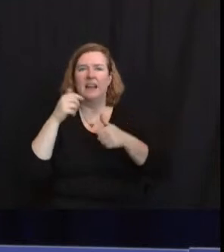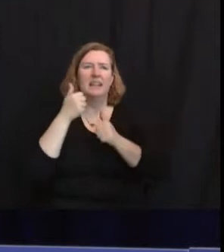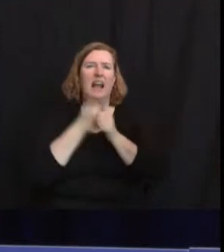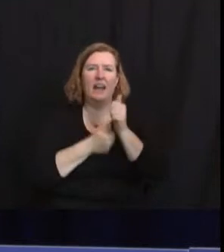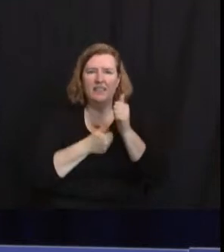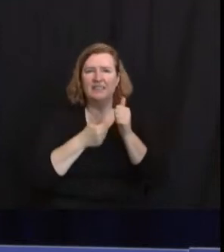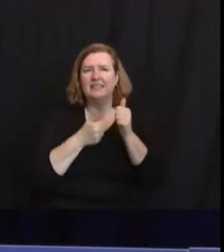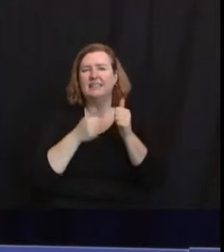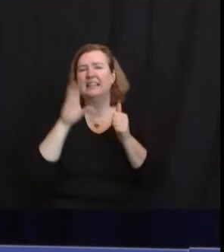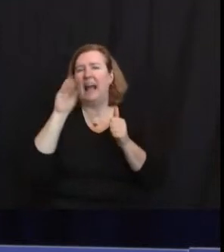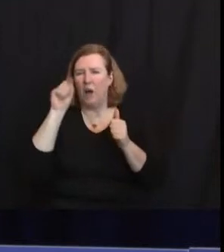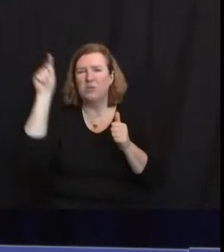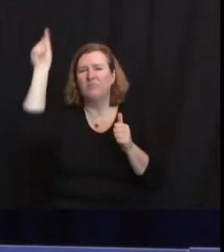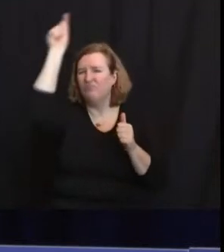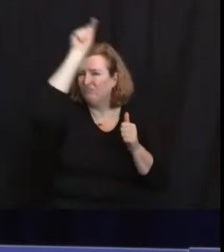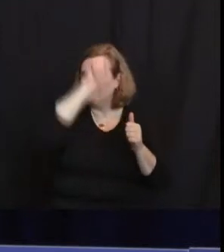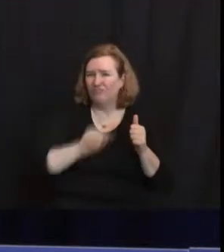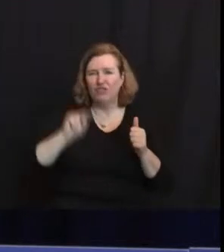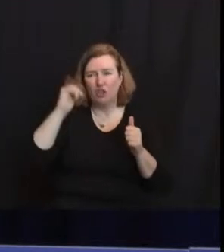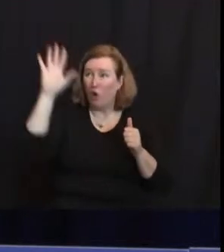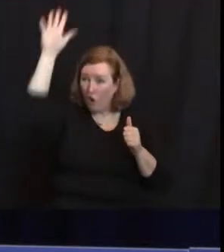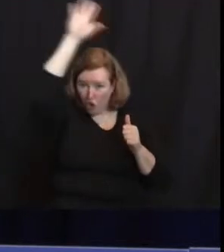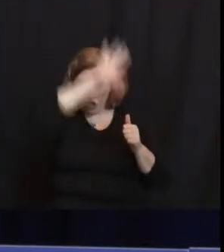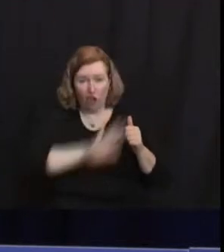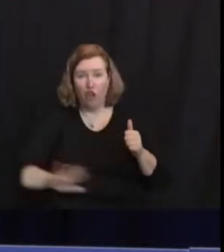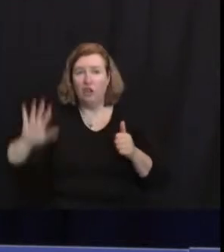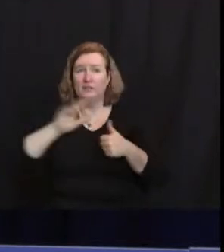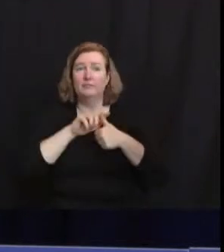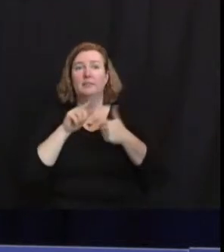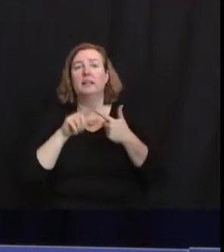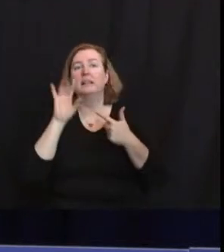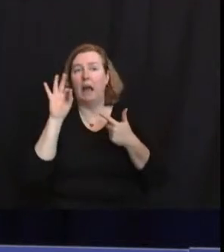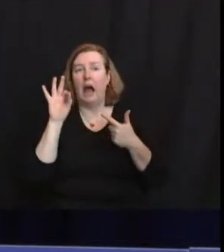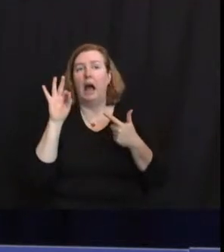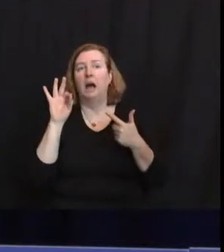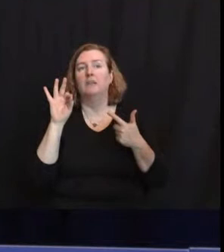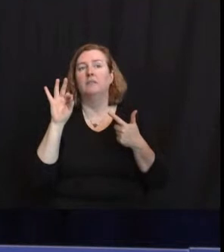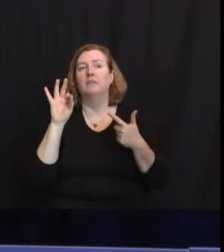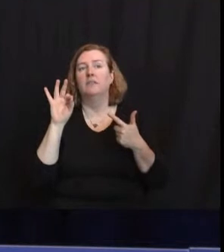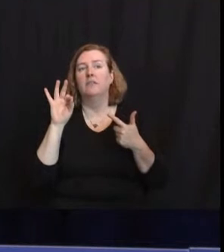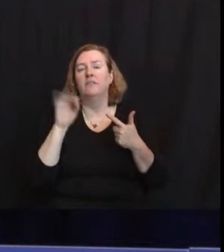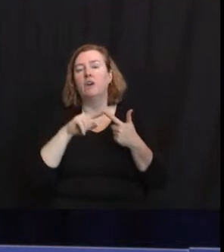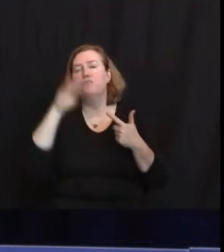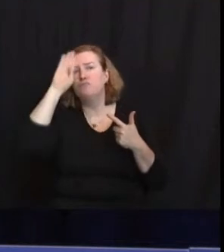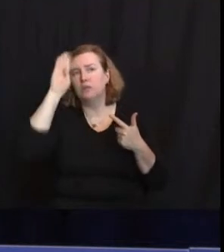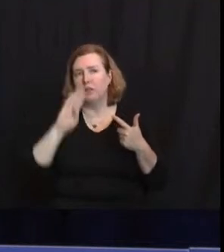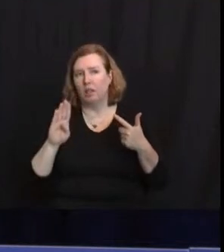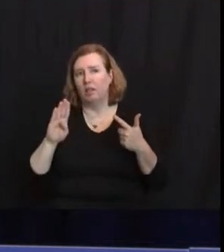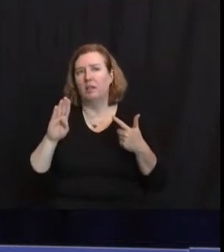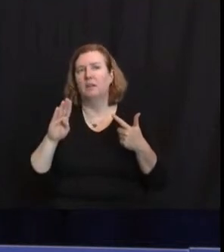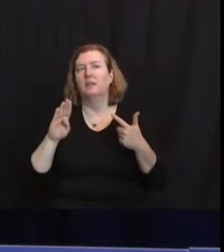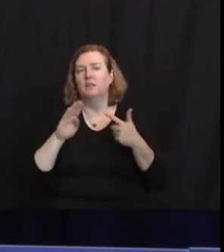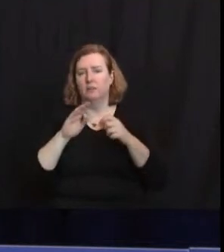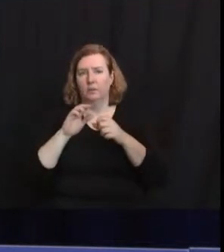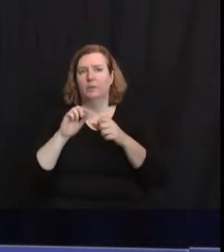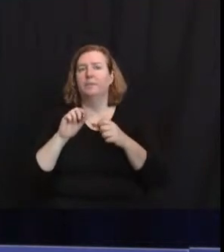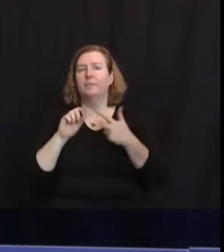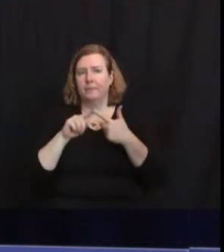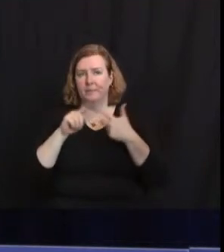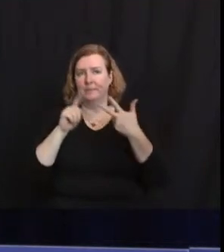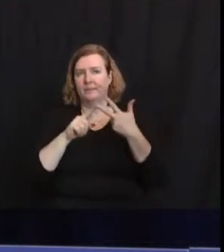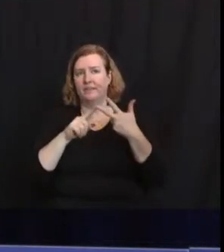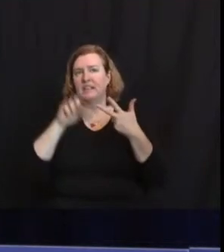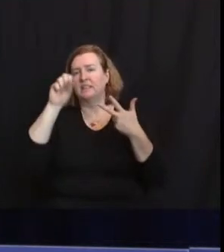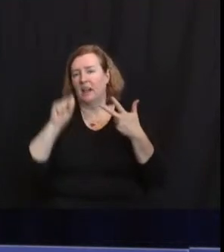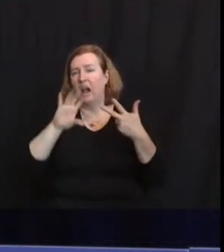state. Additionally, we have 9 reports of the Brazilian variant P1, 2 reports of the South African